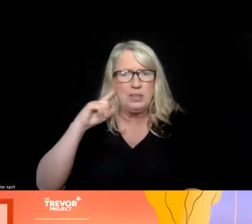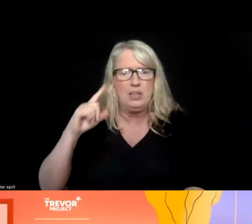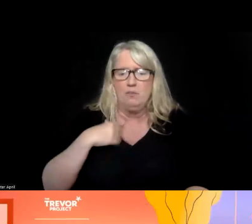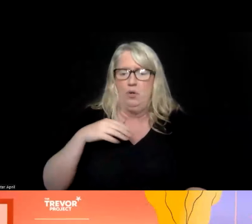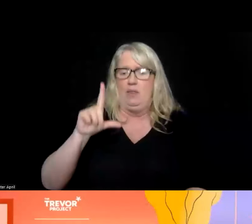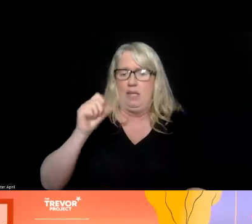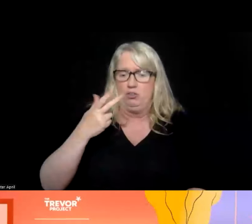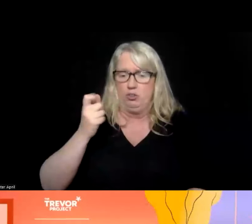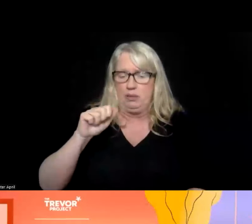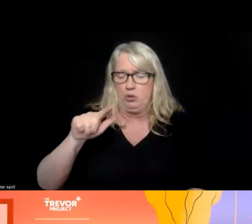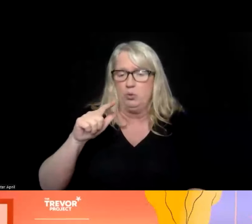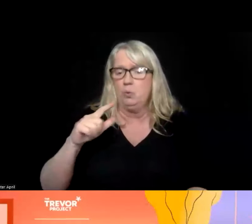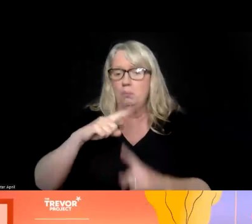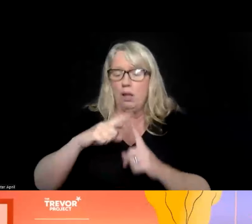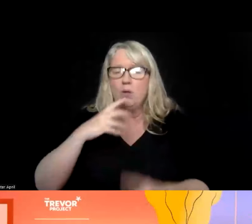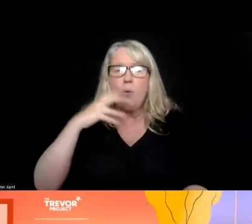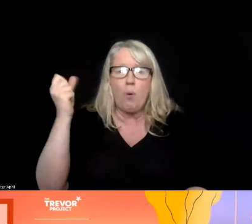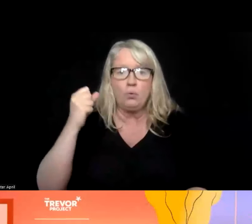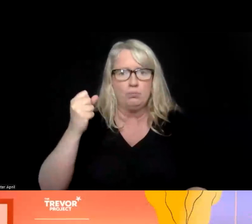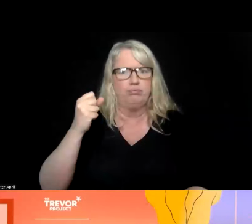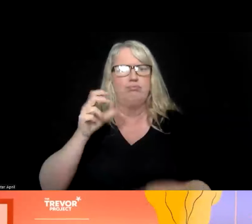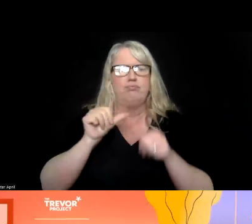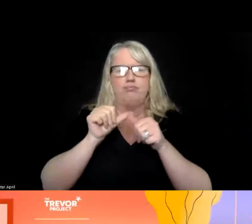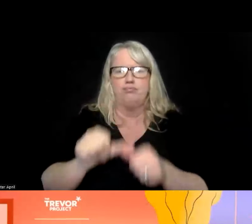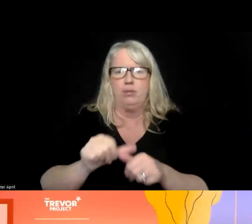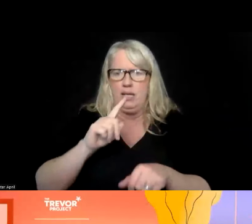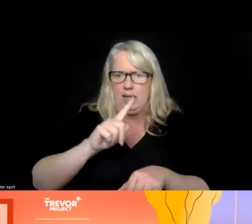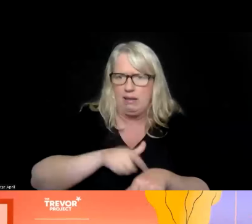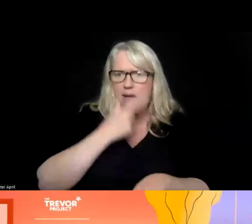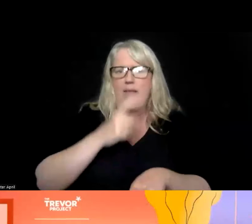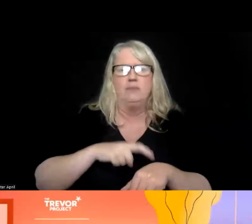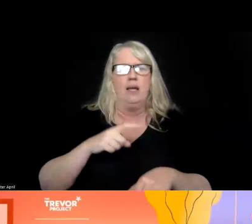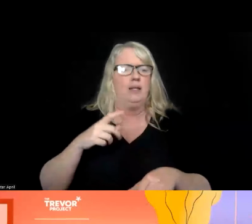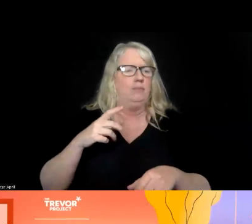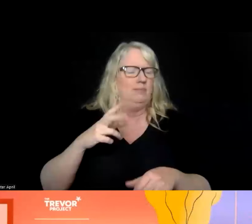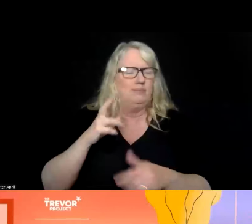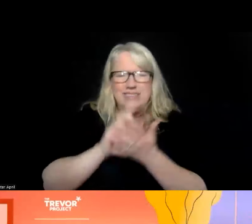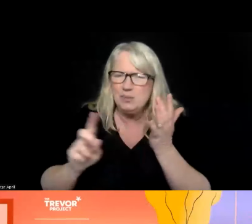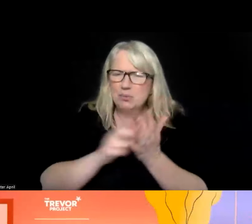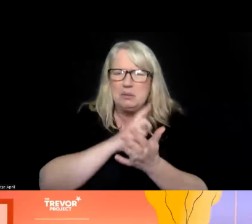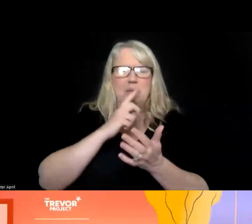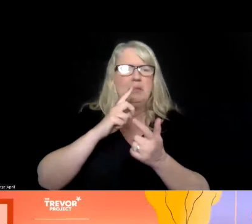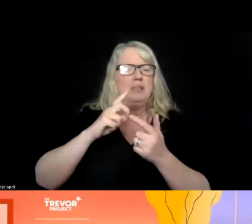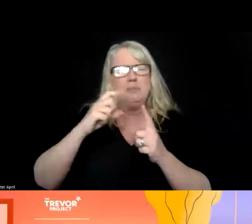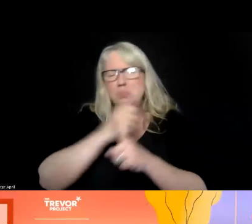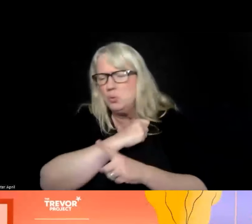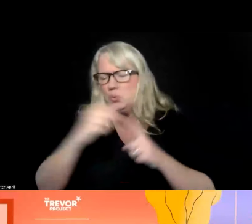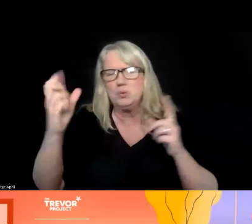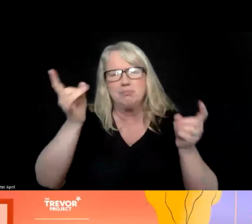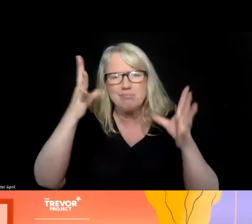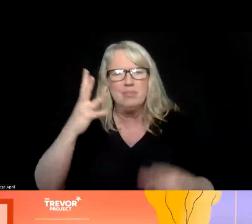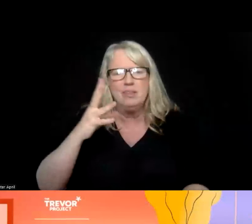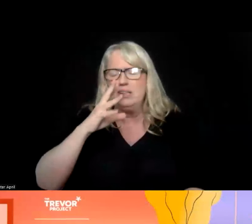LGBTQ+ older adults is oftentimes a lifetime of stigma, discrimination, violence, abuse,